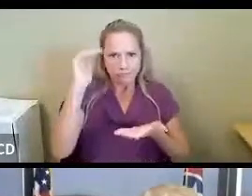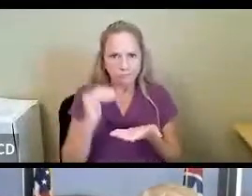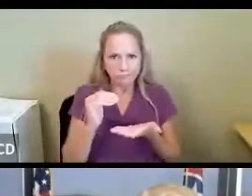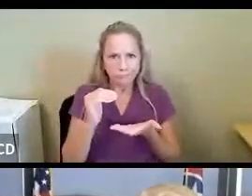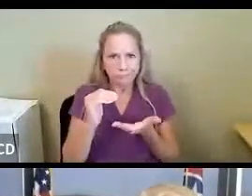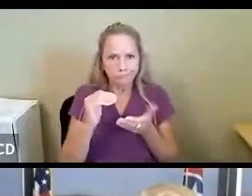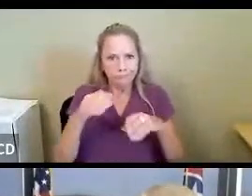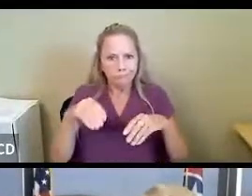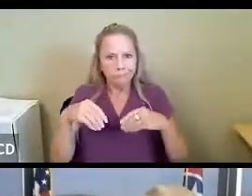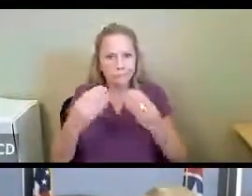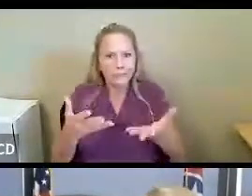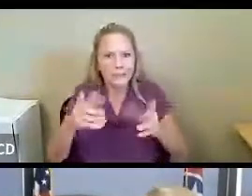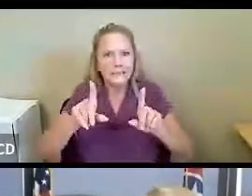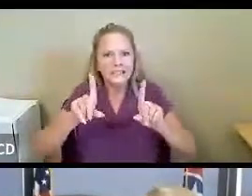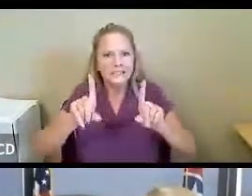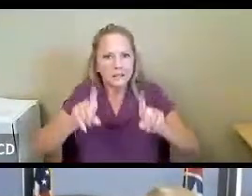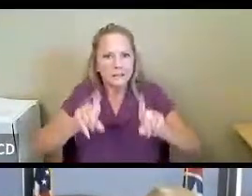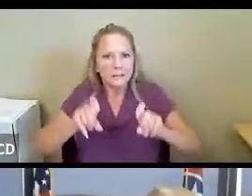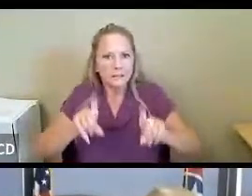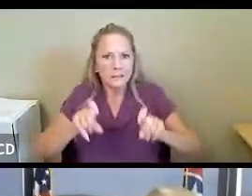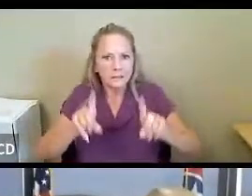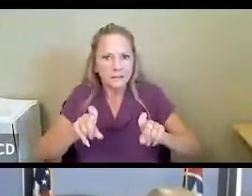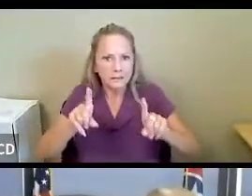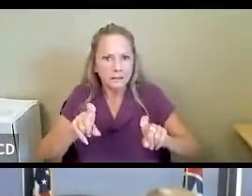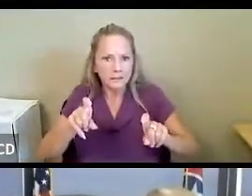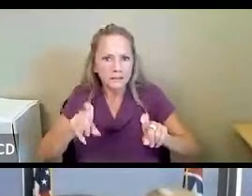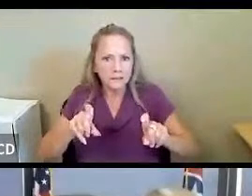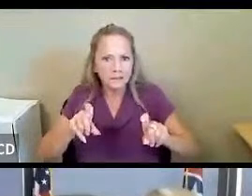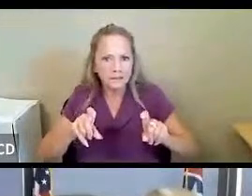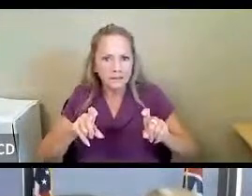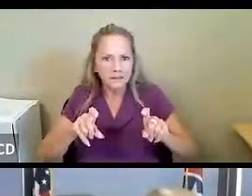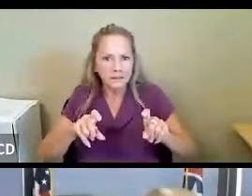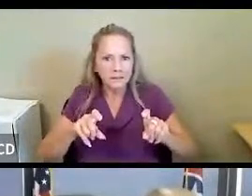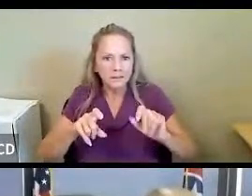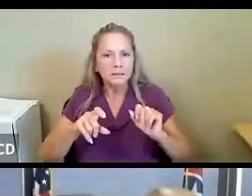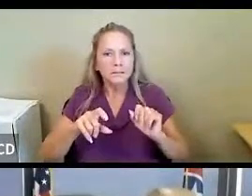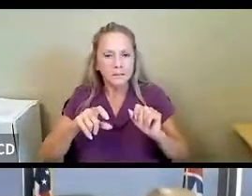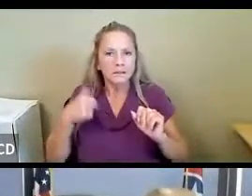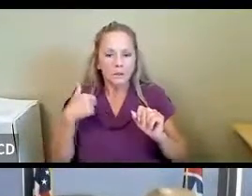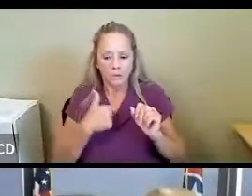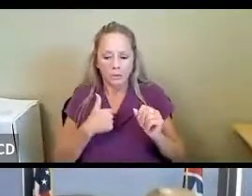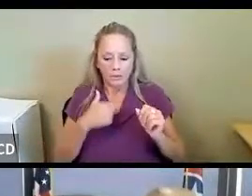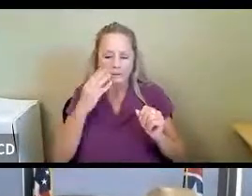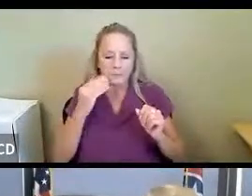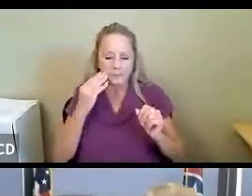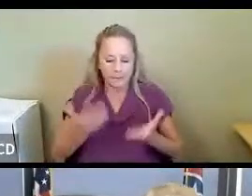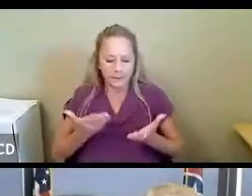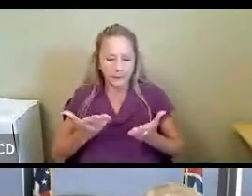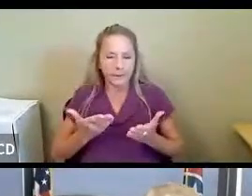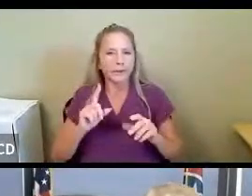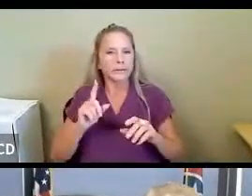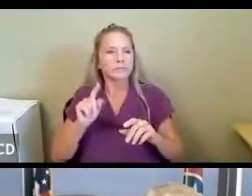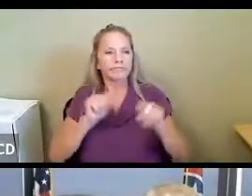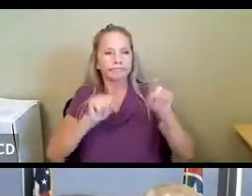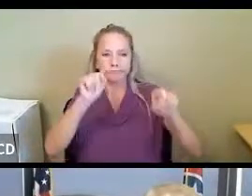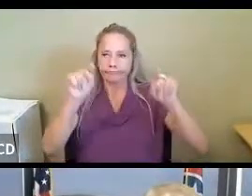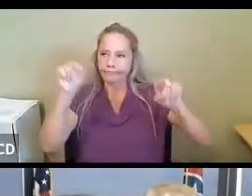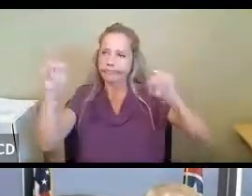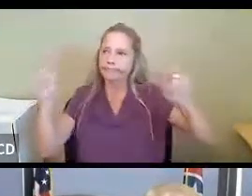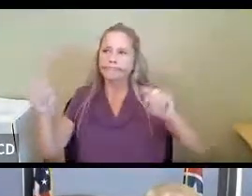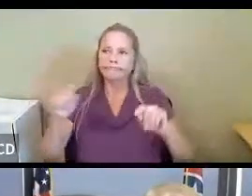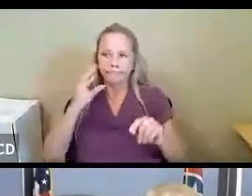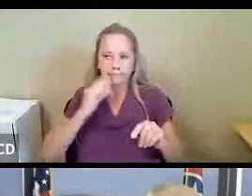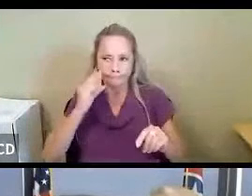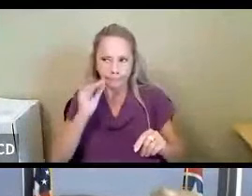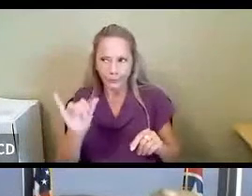And so we're seeing it, our other places are seeing it as well. So that concerns us for